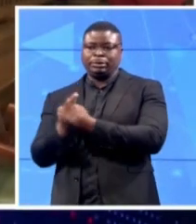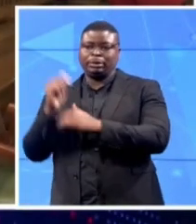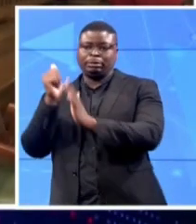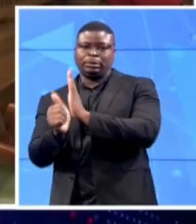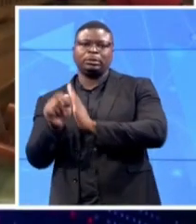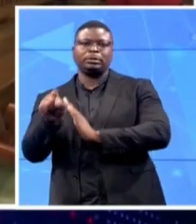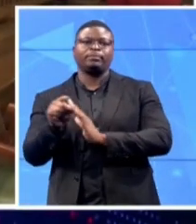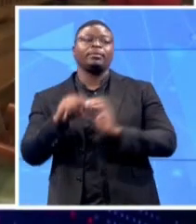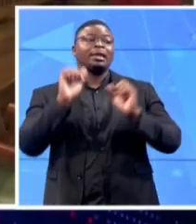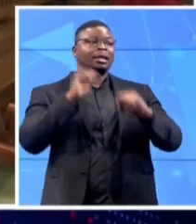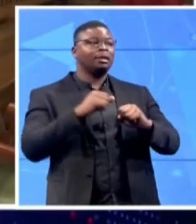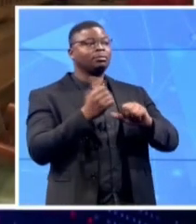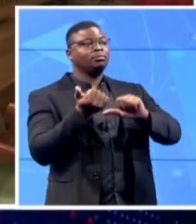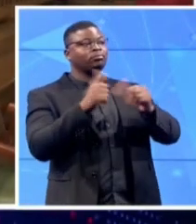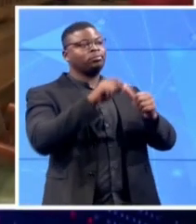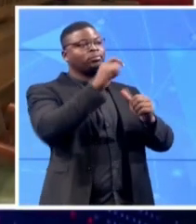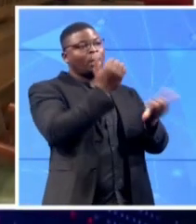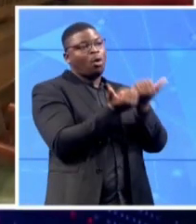we expect today, Hasina?